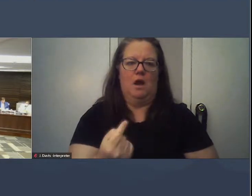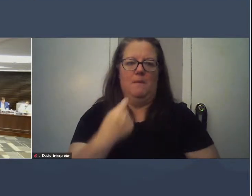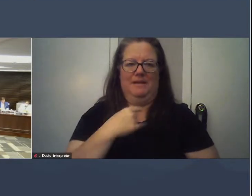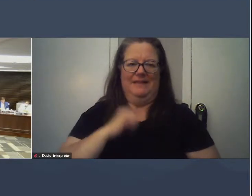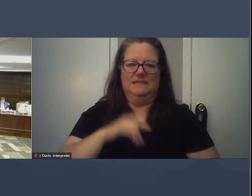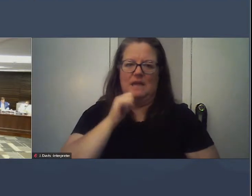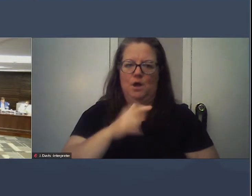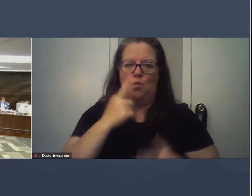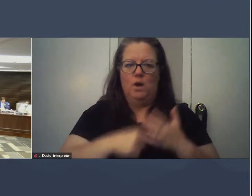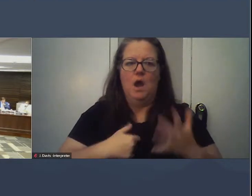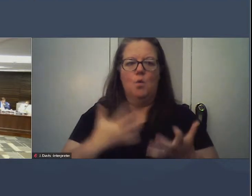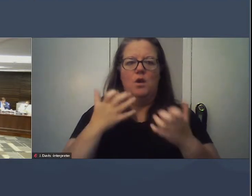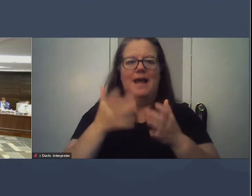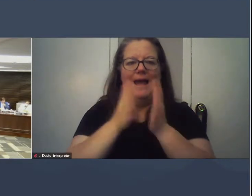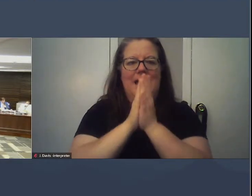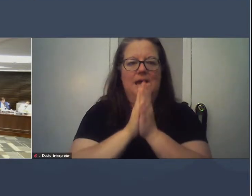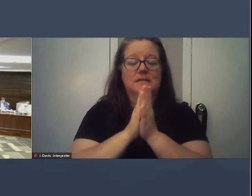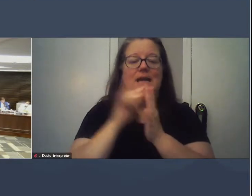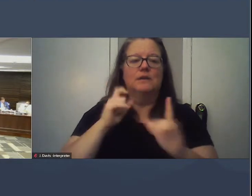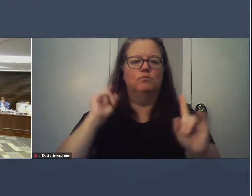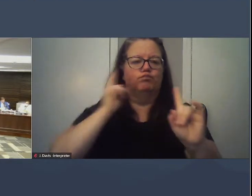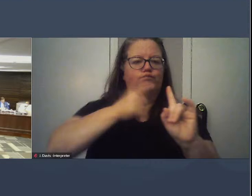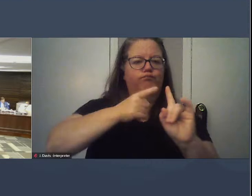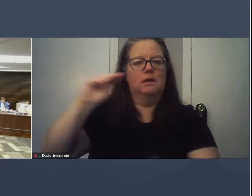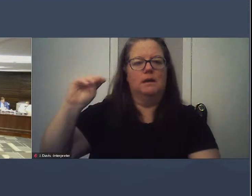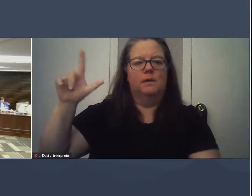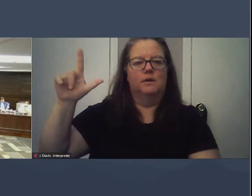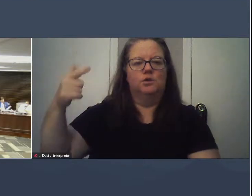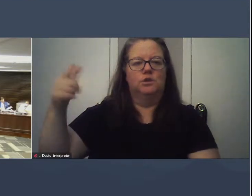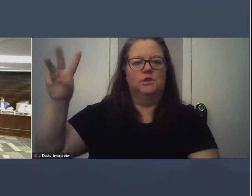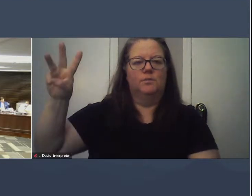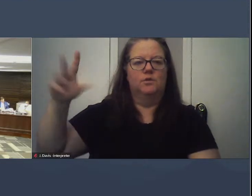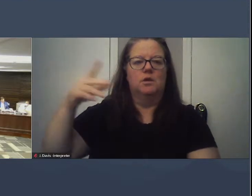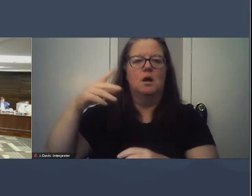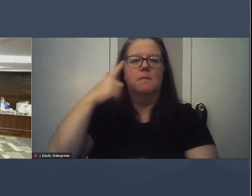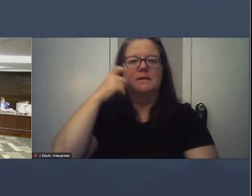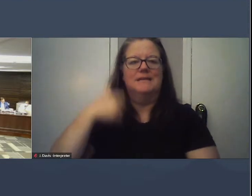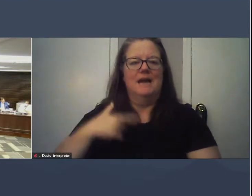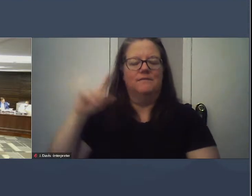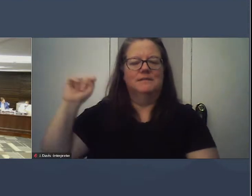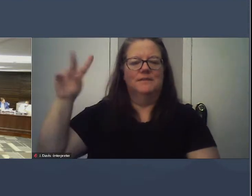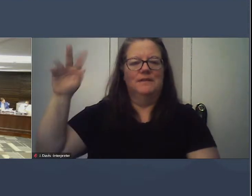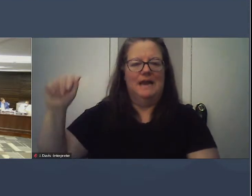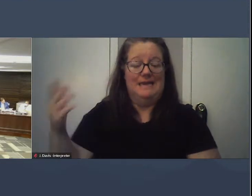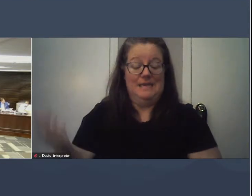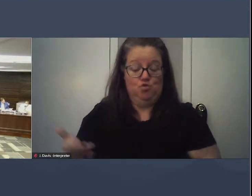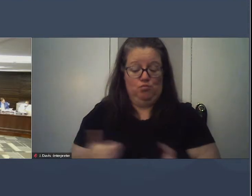want to ask. I need to ask MLGNW since I got TVA here. Look,